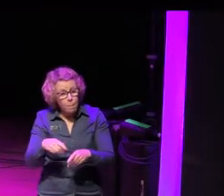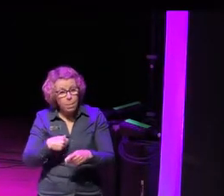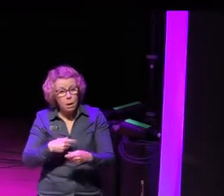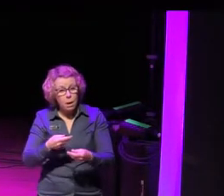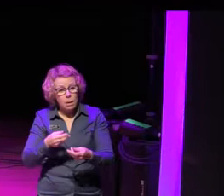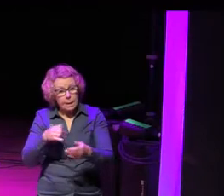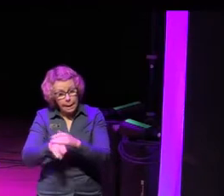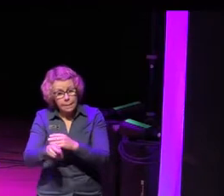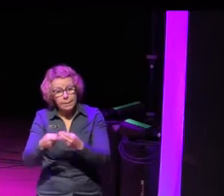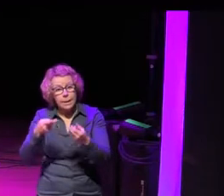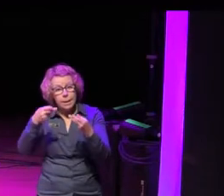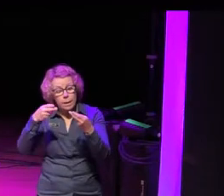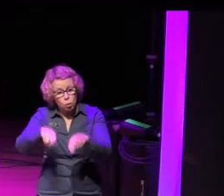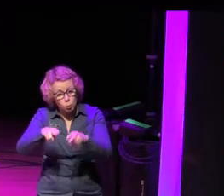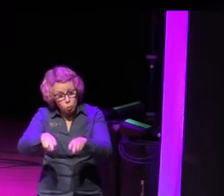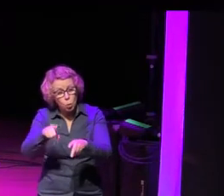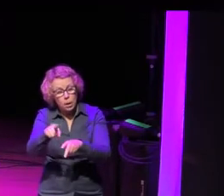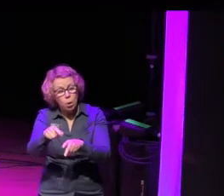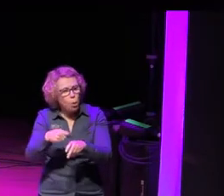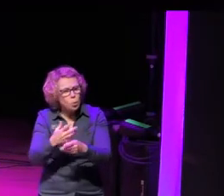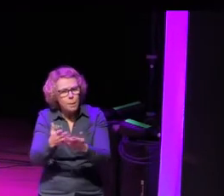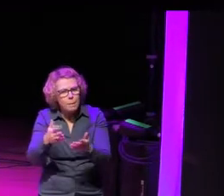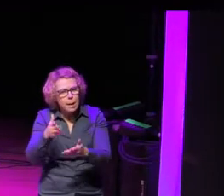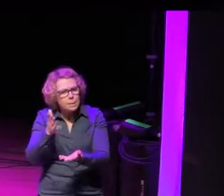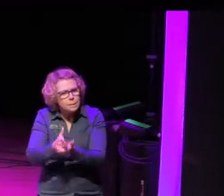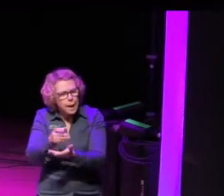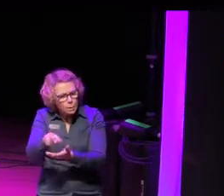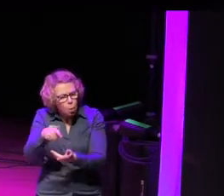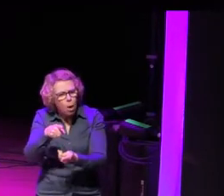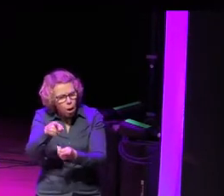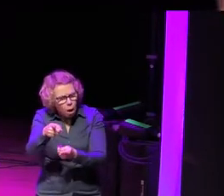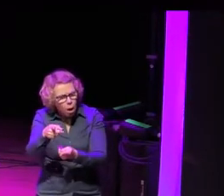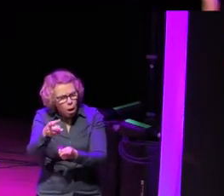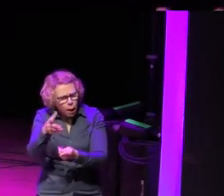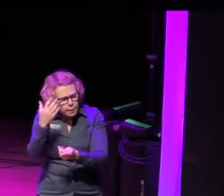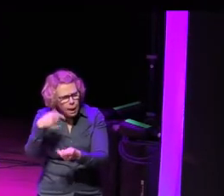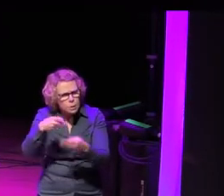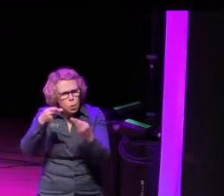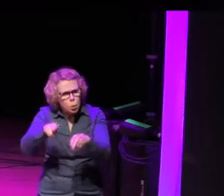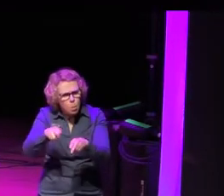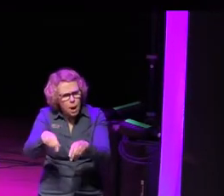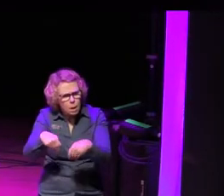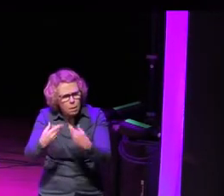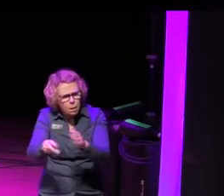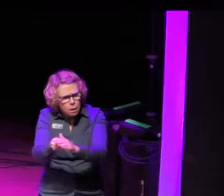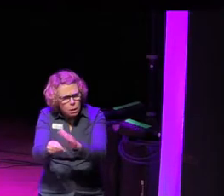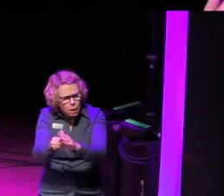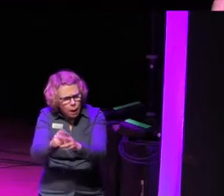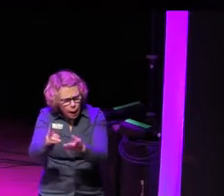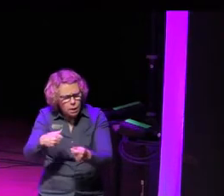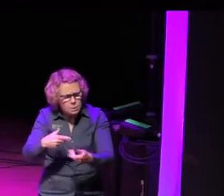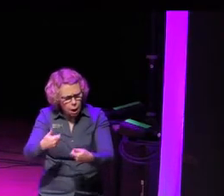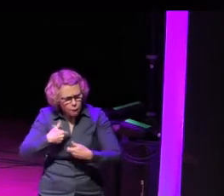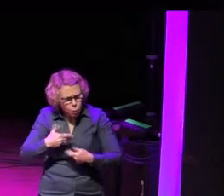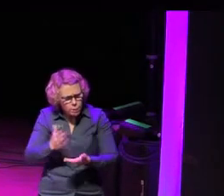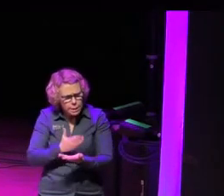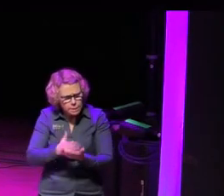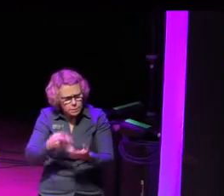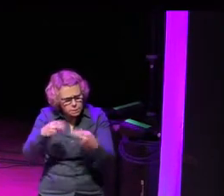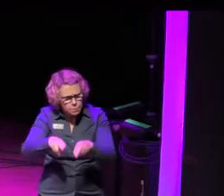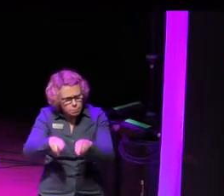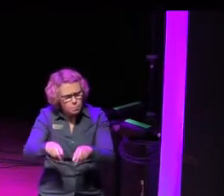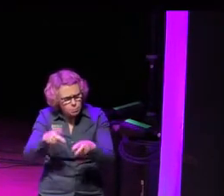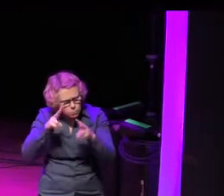quite certain whether the judge or the judges are actually bribed or not? Would you get a fair trial? So it touches on so